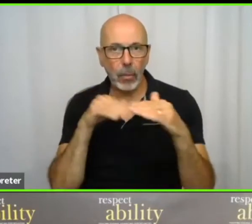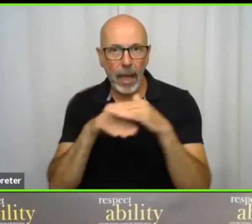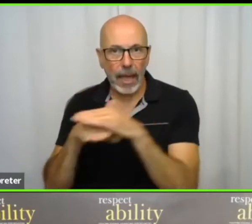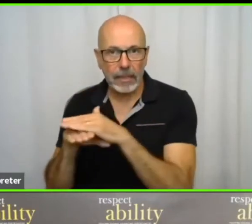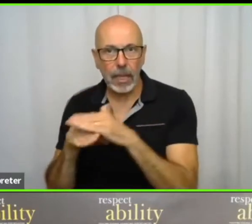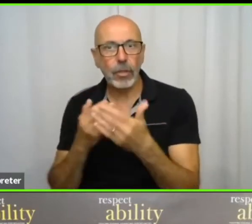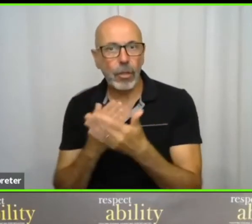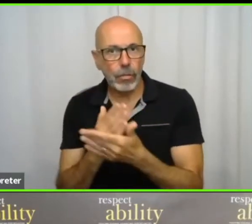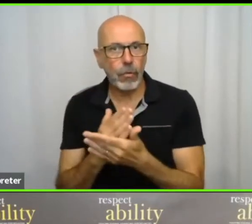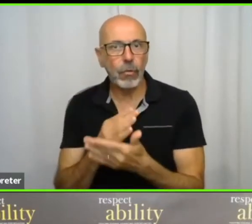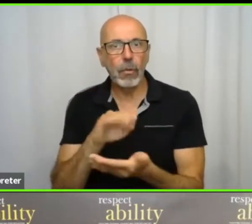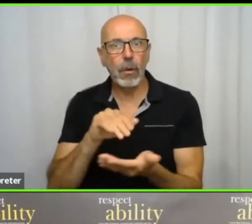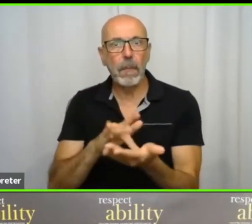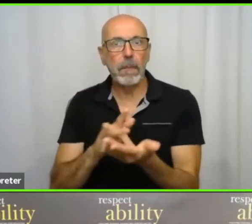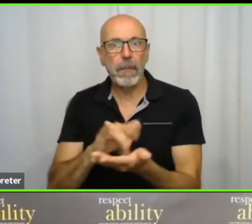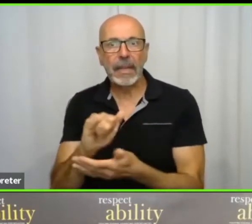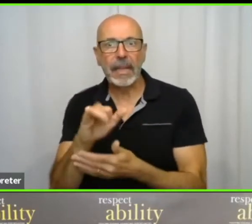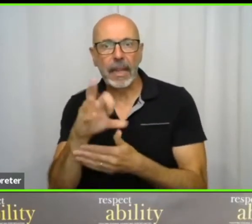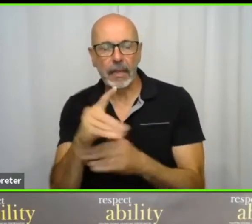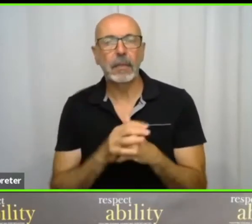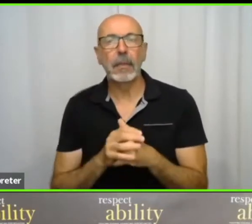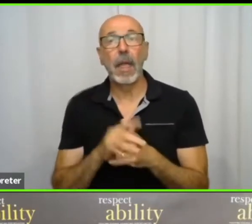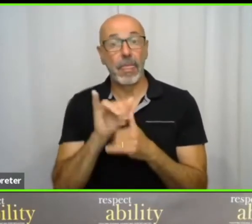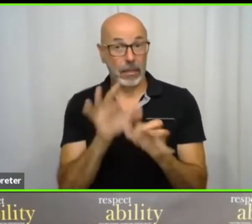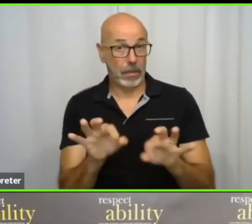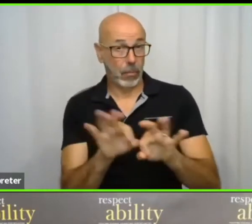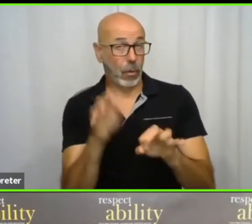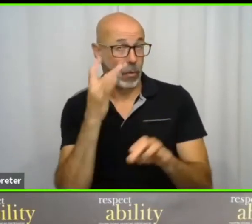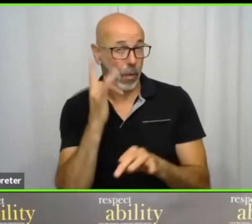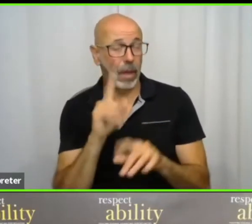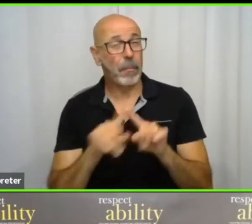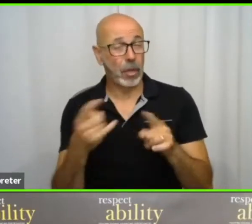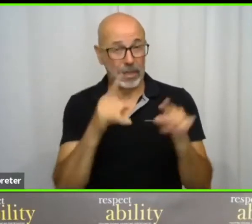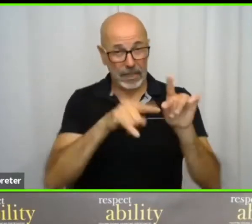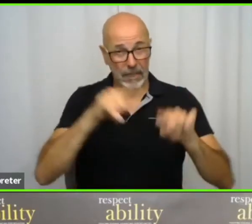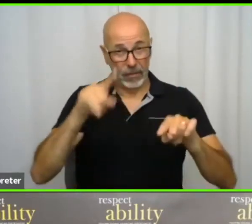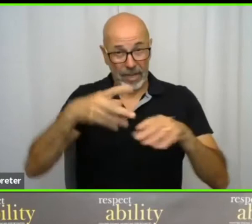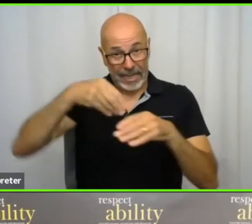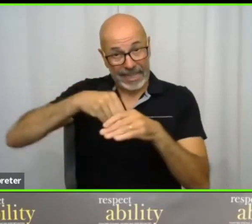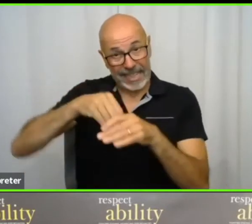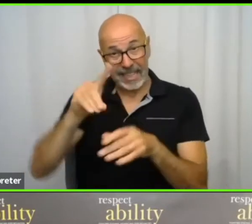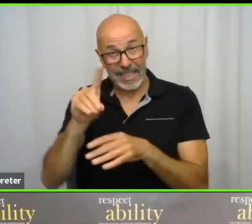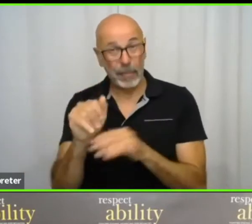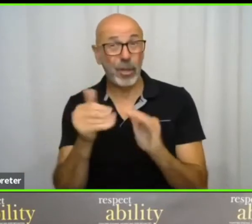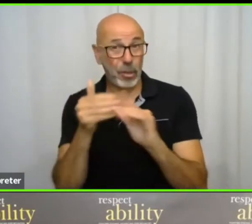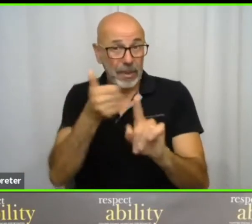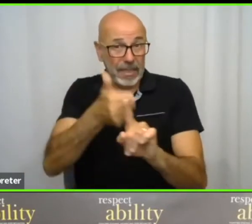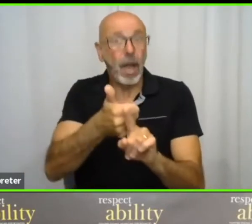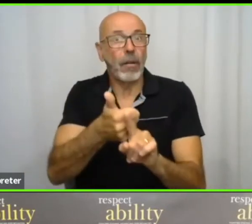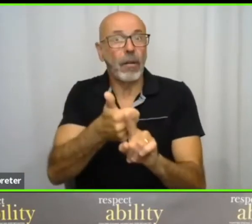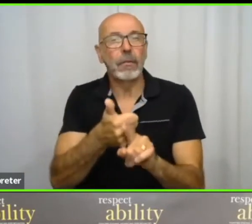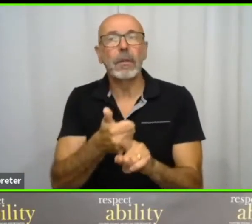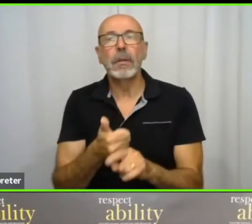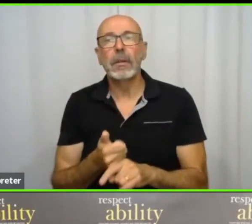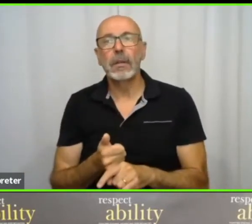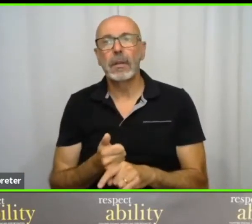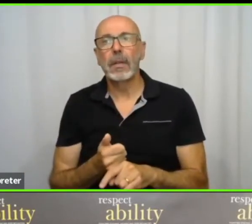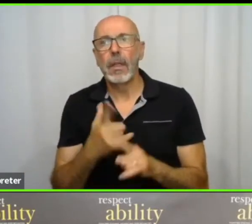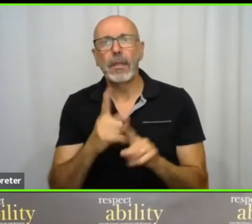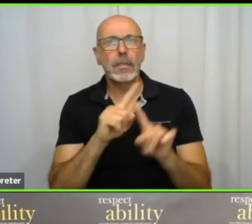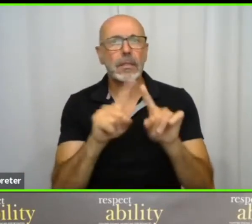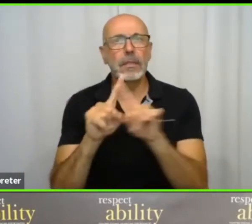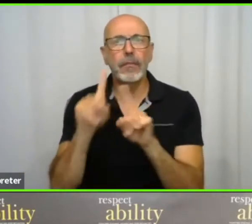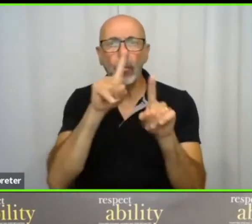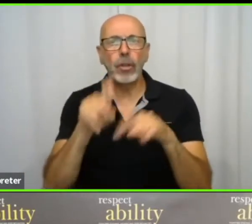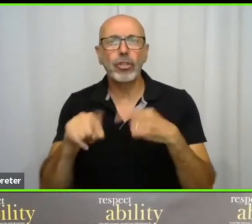Medicaid, which is particularly important because of the kind of diversity within the disability community. There's even an entire question set that they're